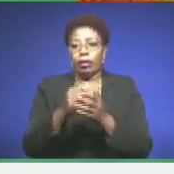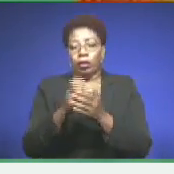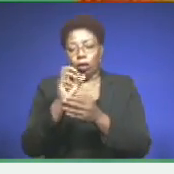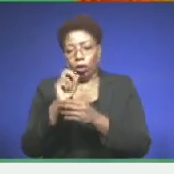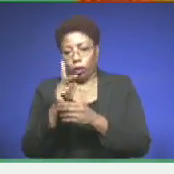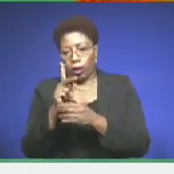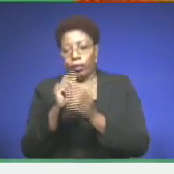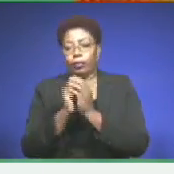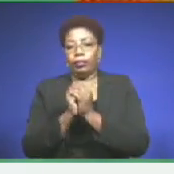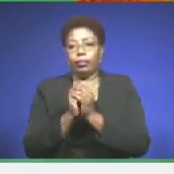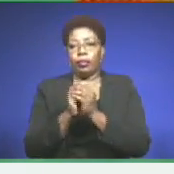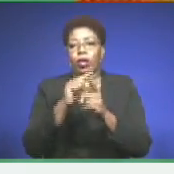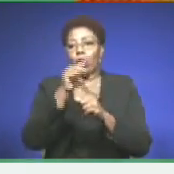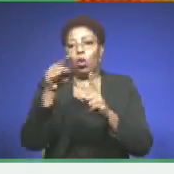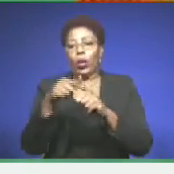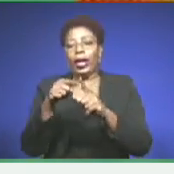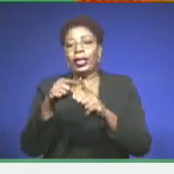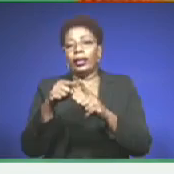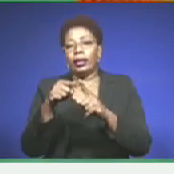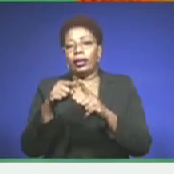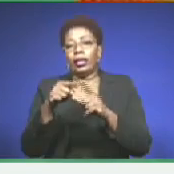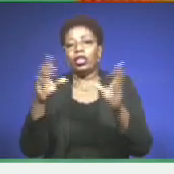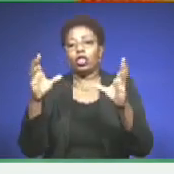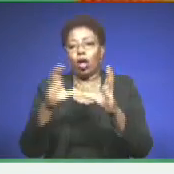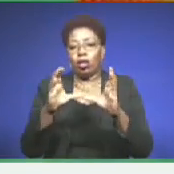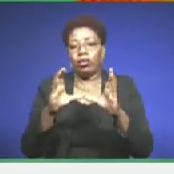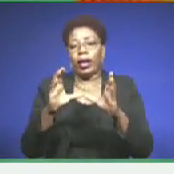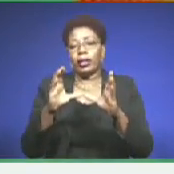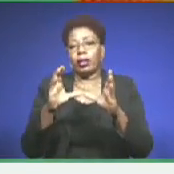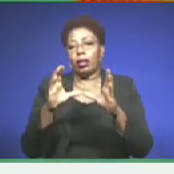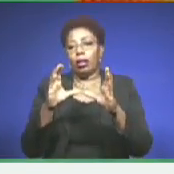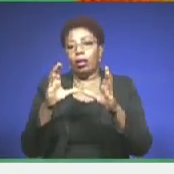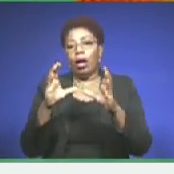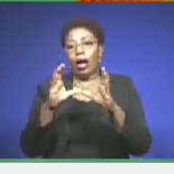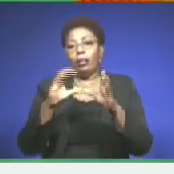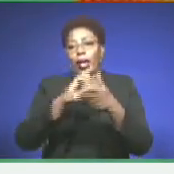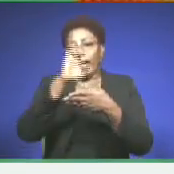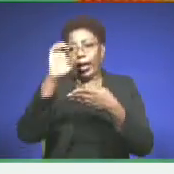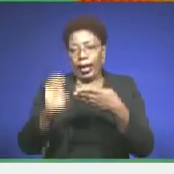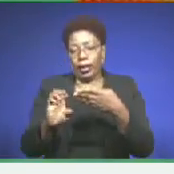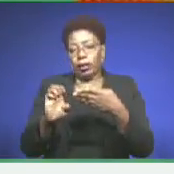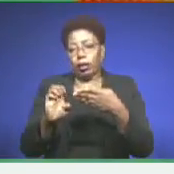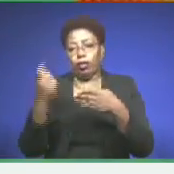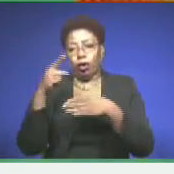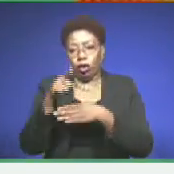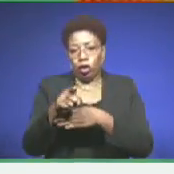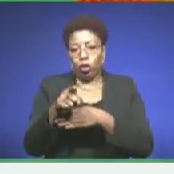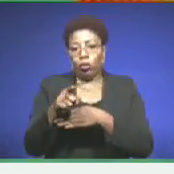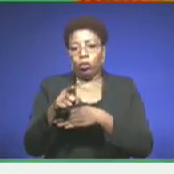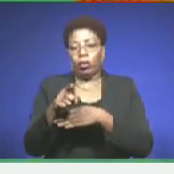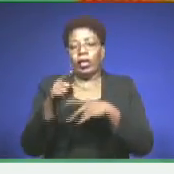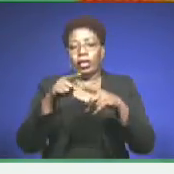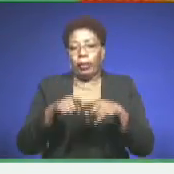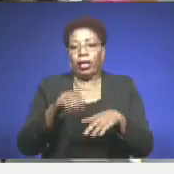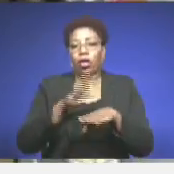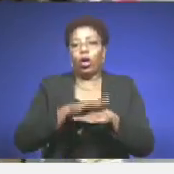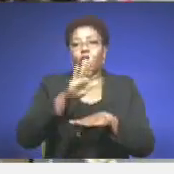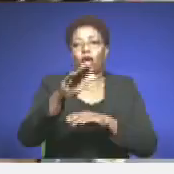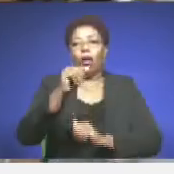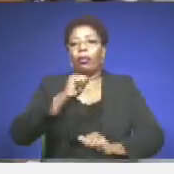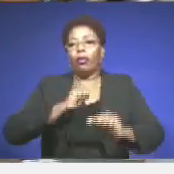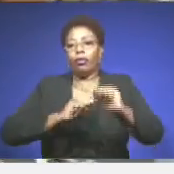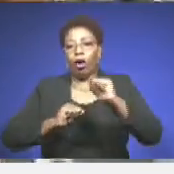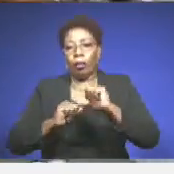Okay. When will this contract end for you will be based on your